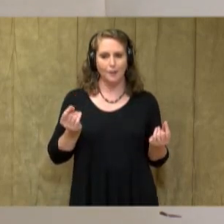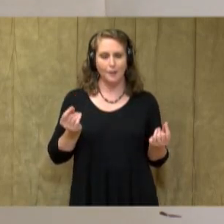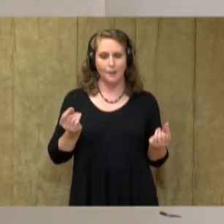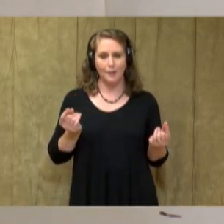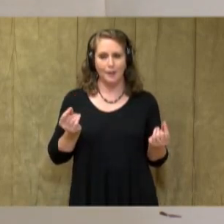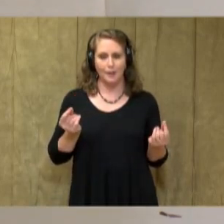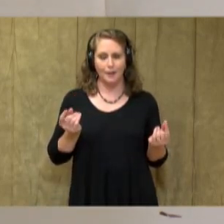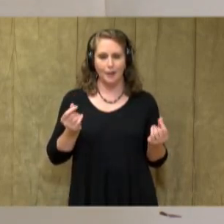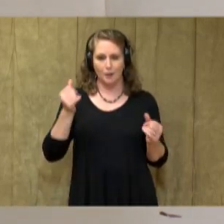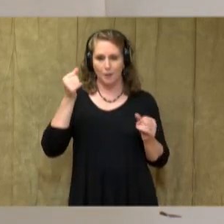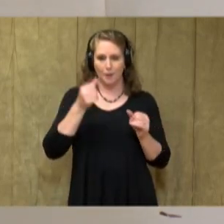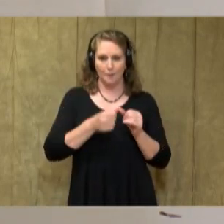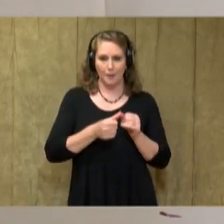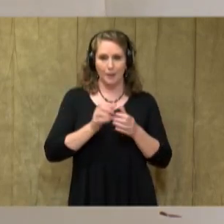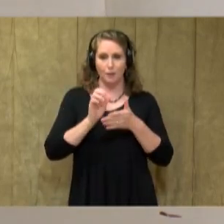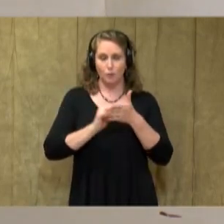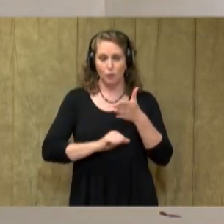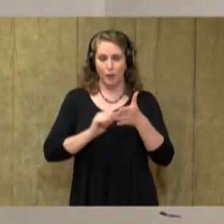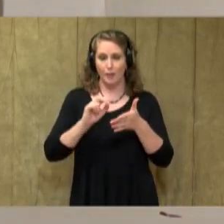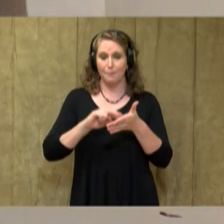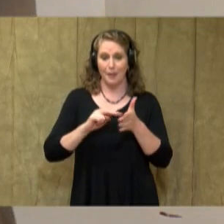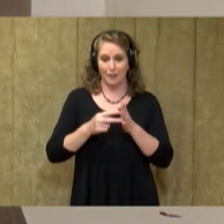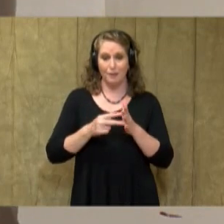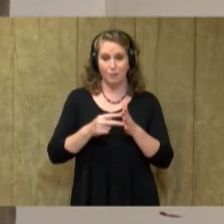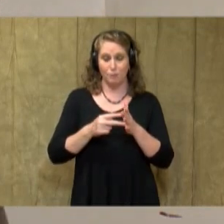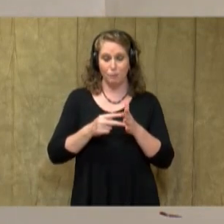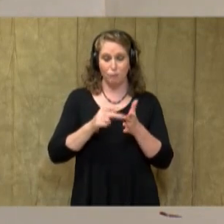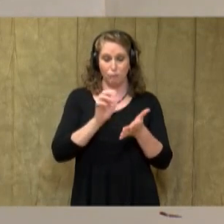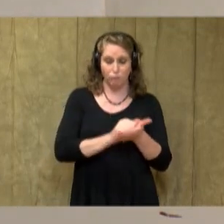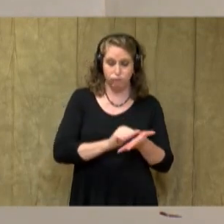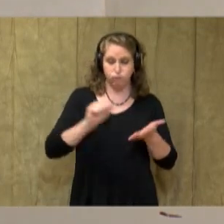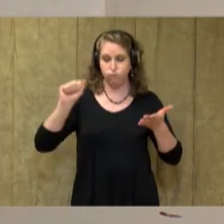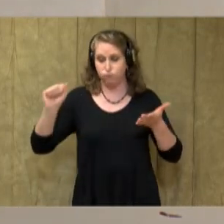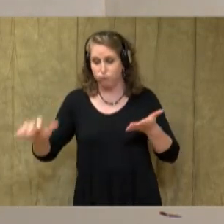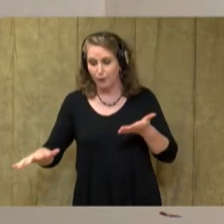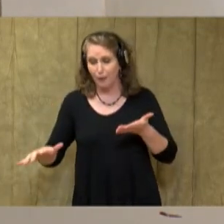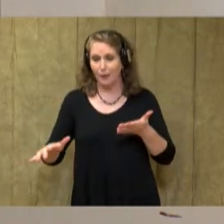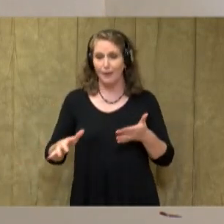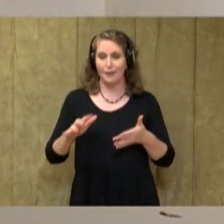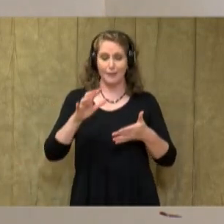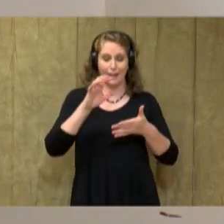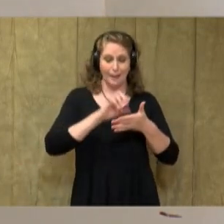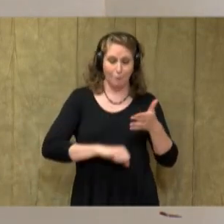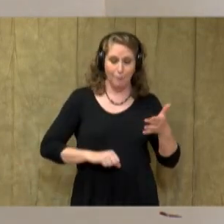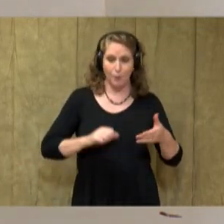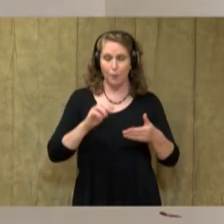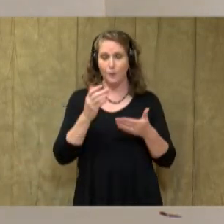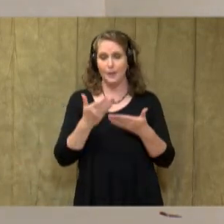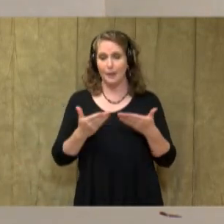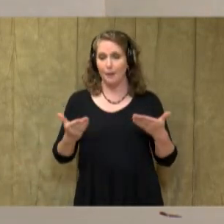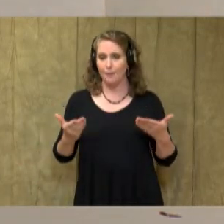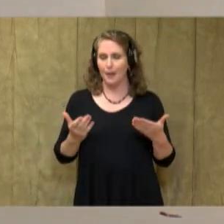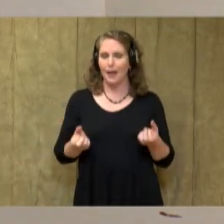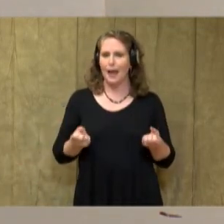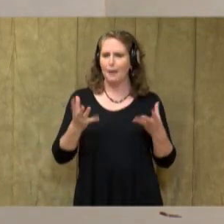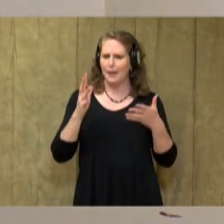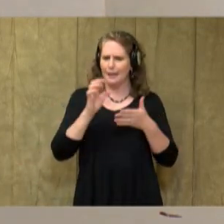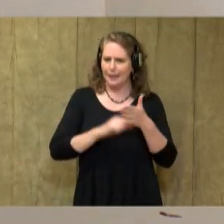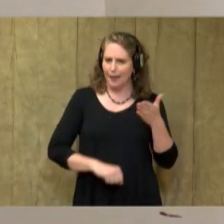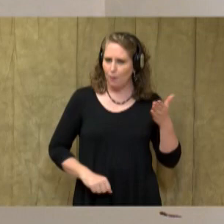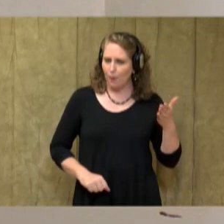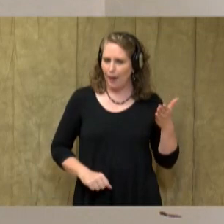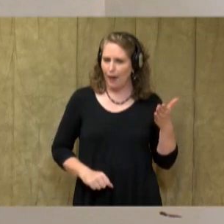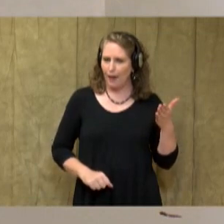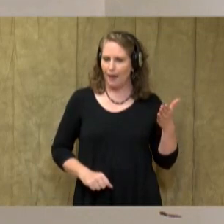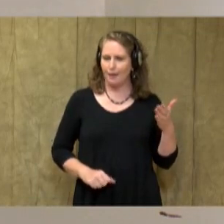Well, remember we said subtraction means take away. So I'm going to take some away. How many would I need to take